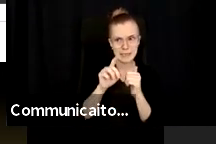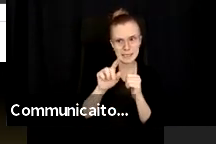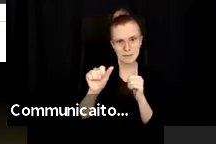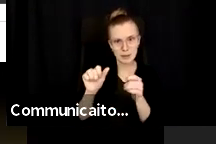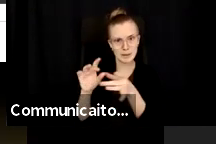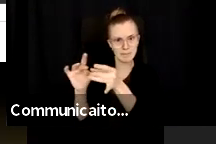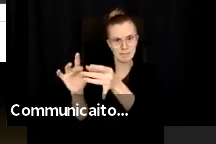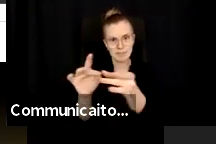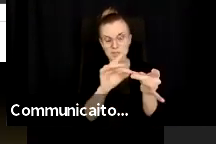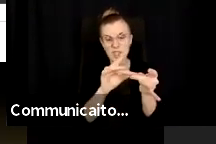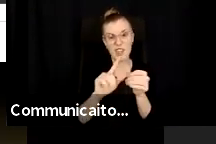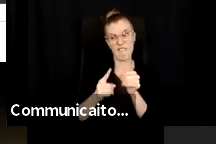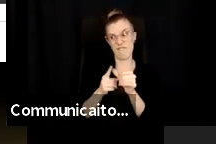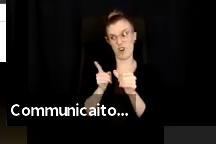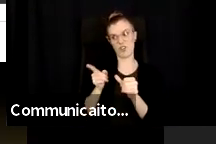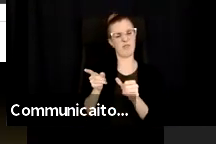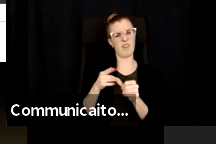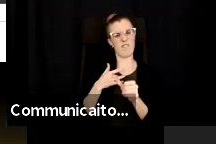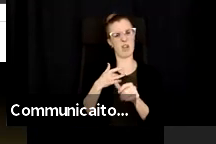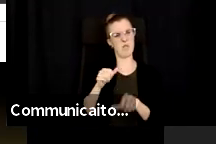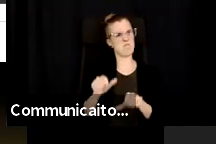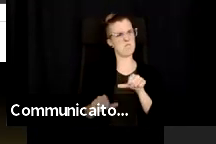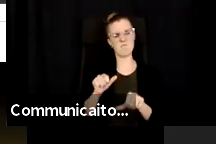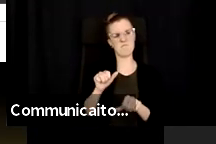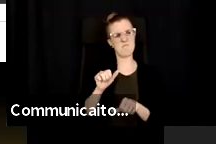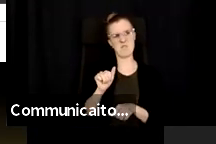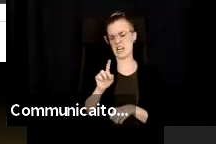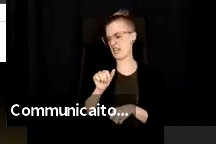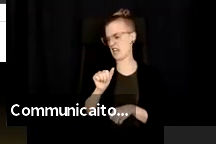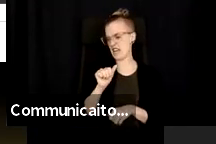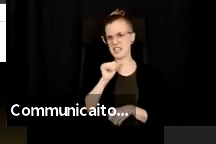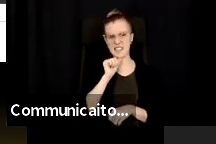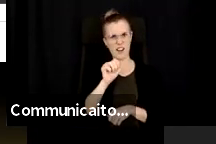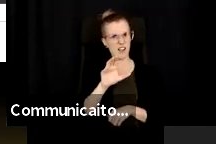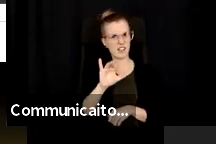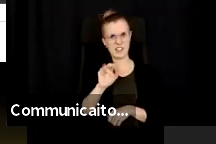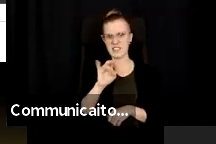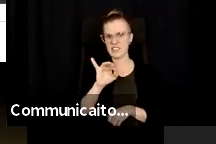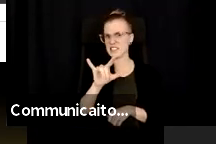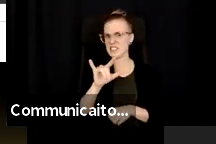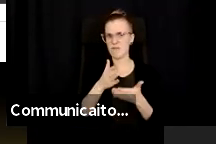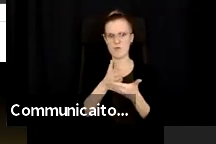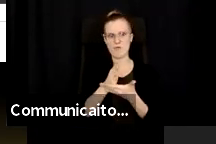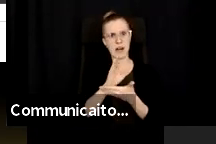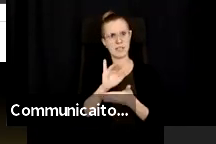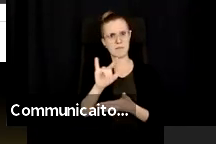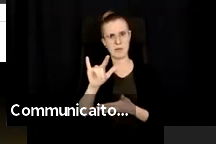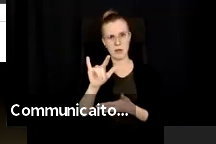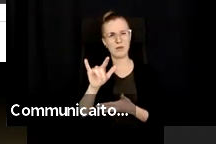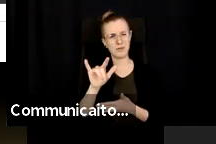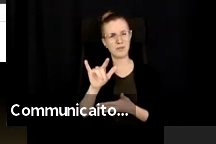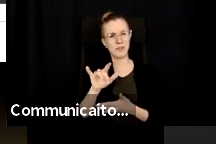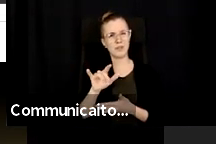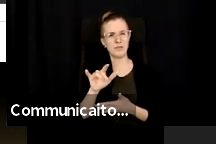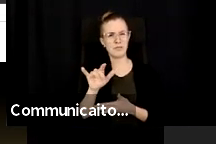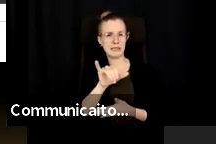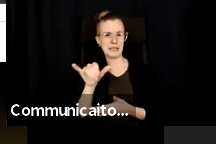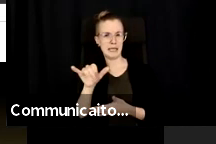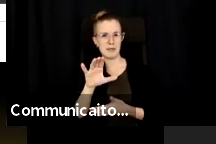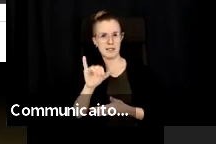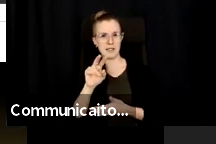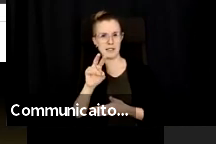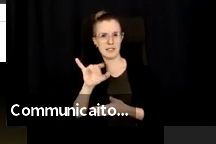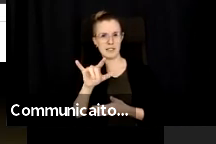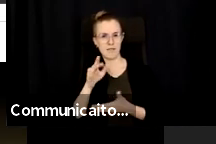ADA was a civil rights bill like the Civil Rights Act of 1964. He wasn't sure that people